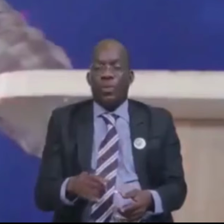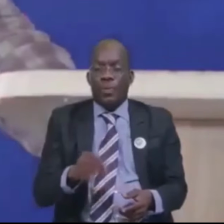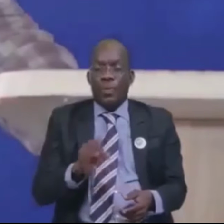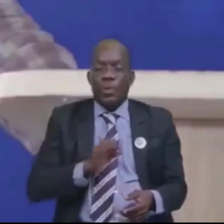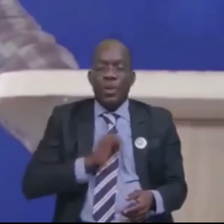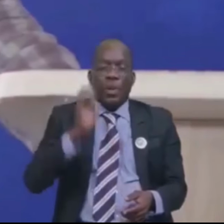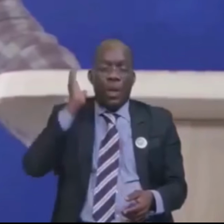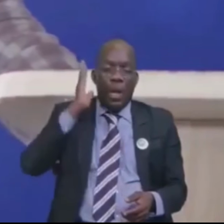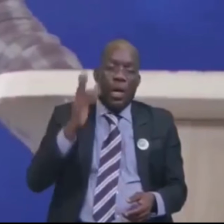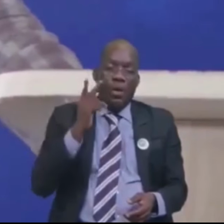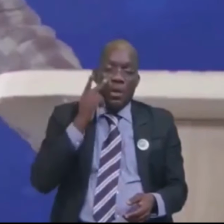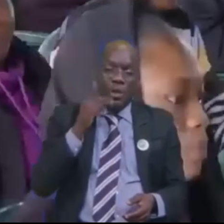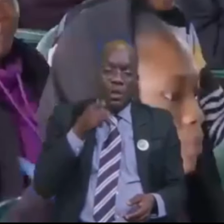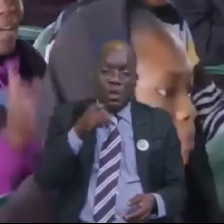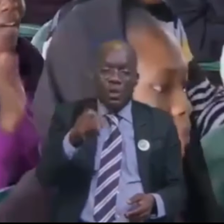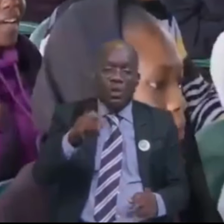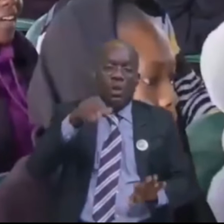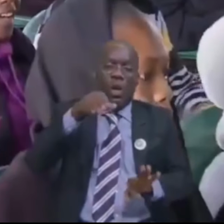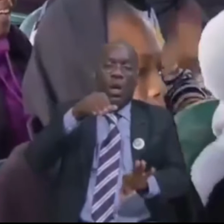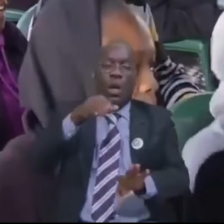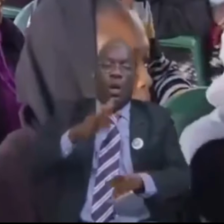the top.